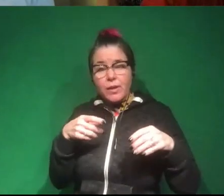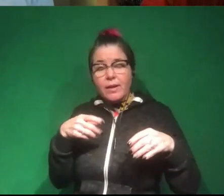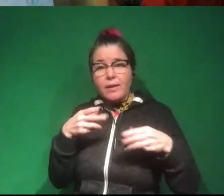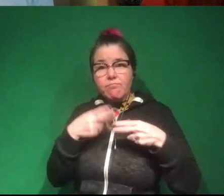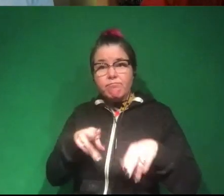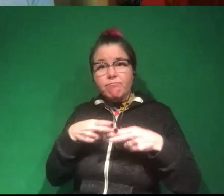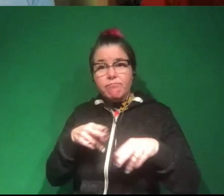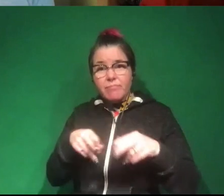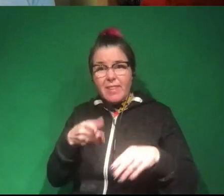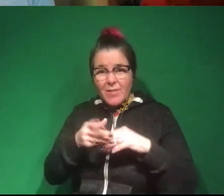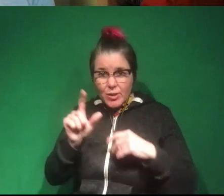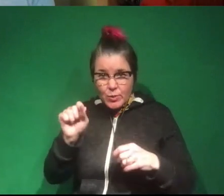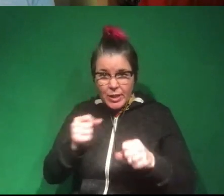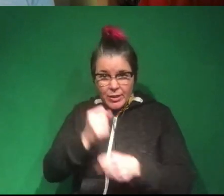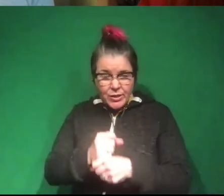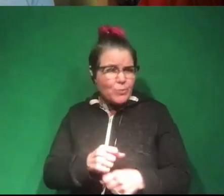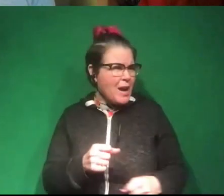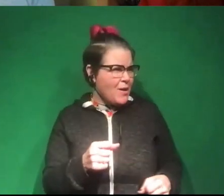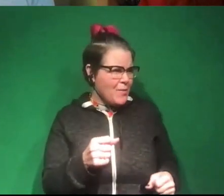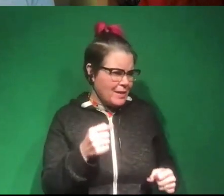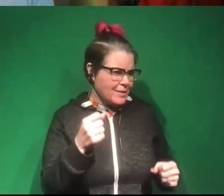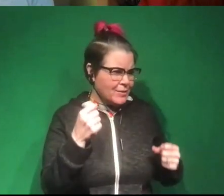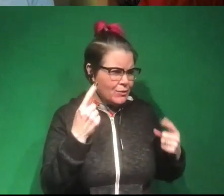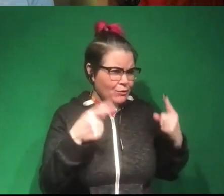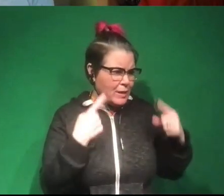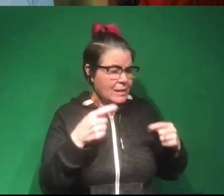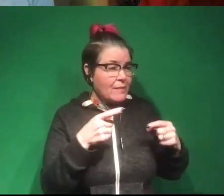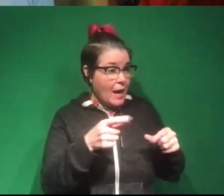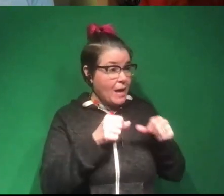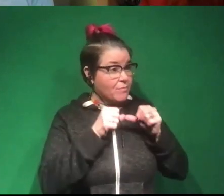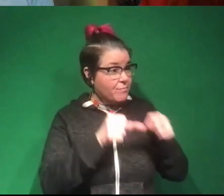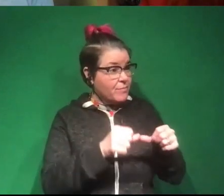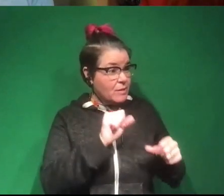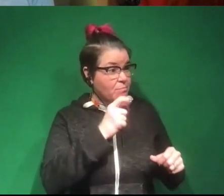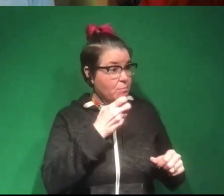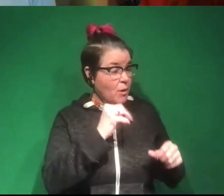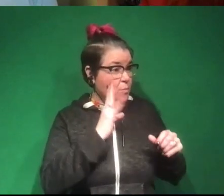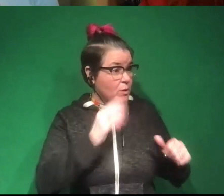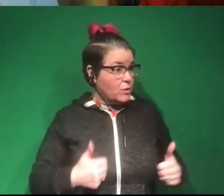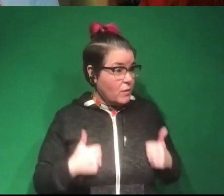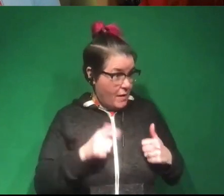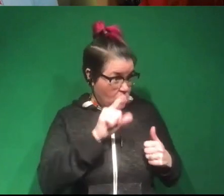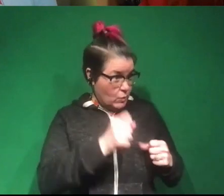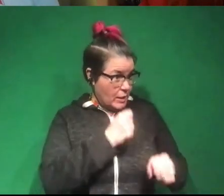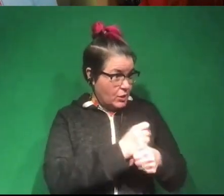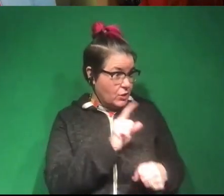years. That's unbelievable. Is that the longest we've seen sperm survive? 20 years?